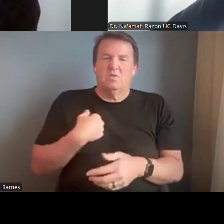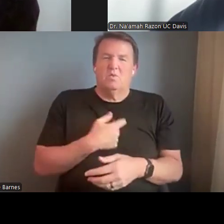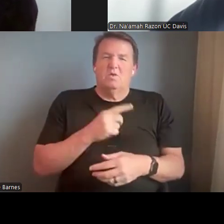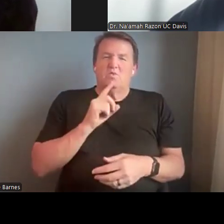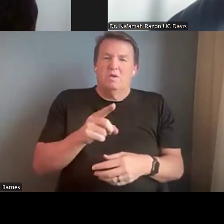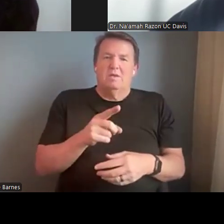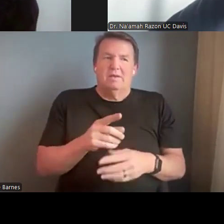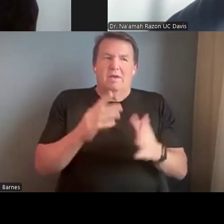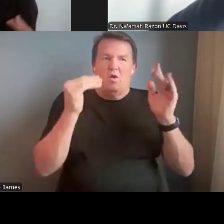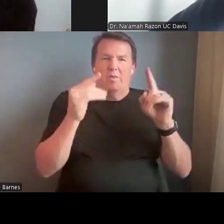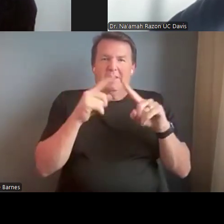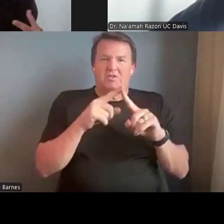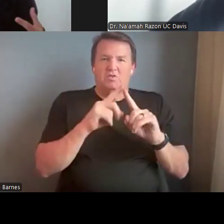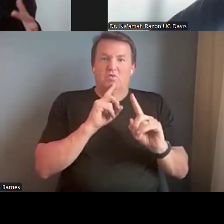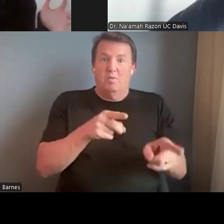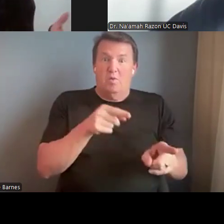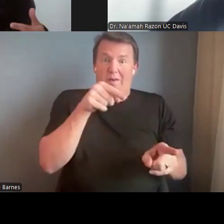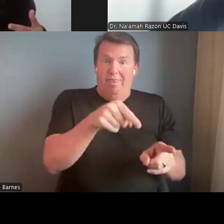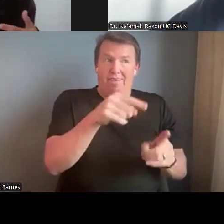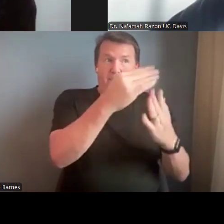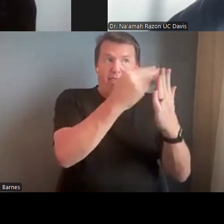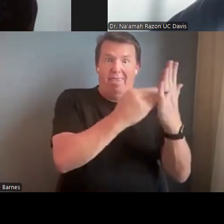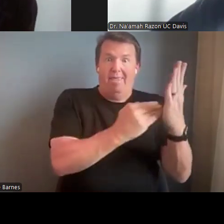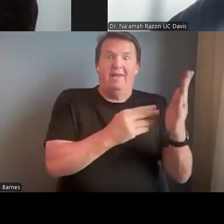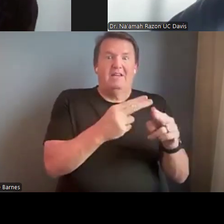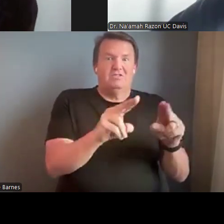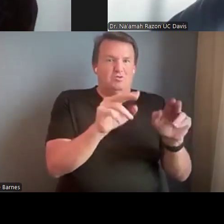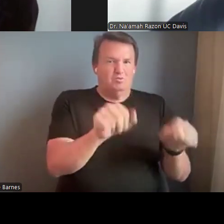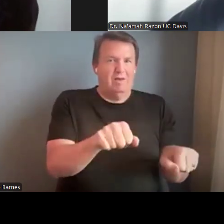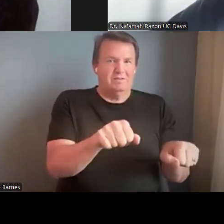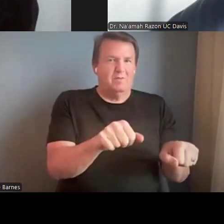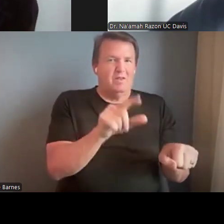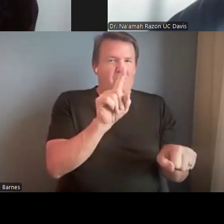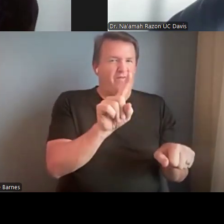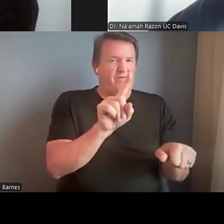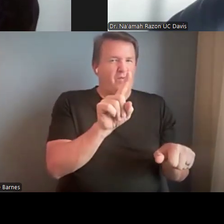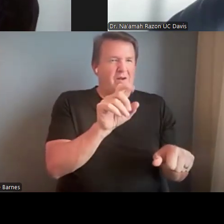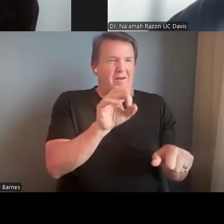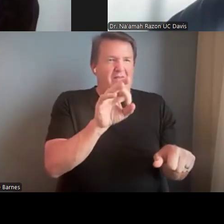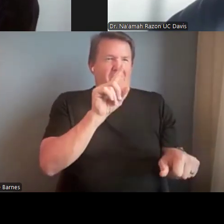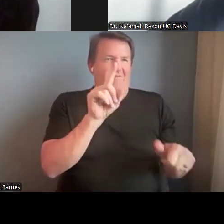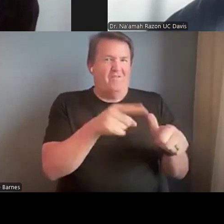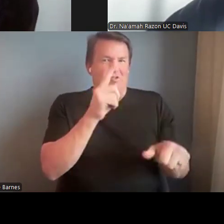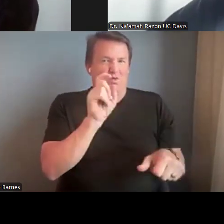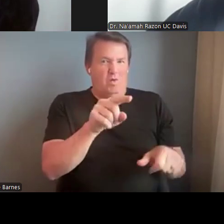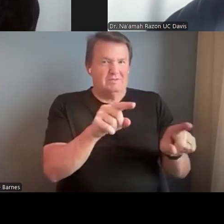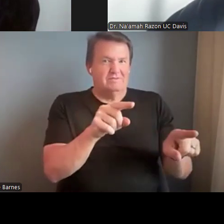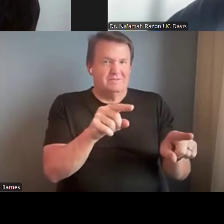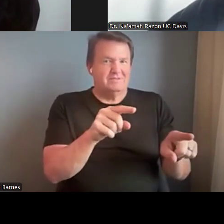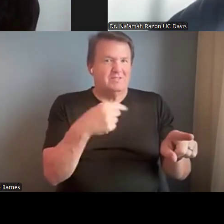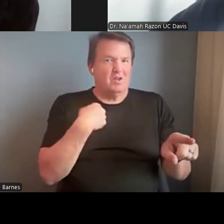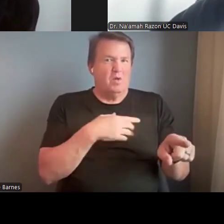report out as soon as possible. It's one of the first questions we're going to be kind of analyzing from the data, because I think this moment it's so